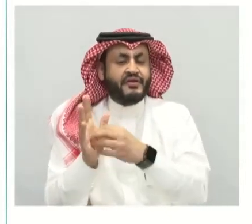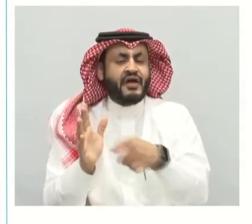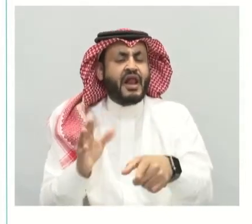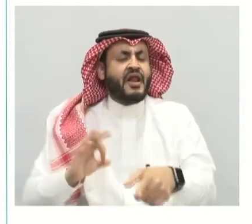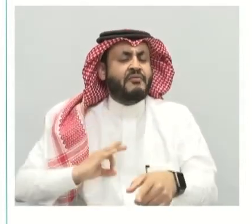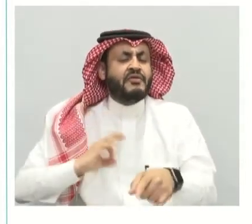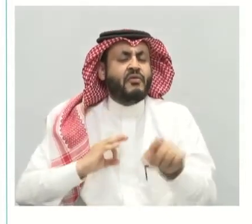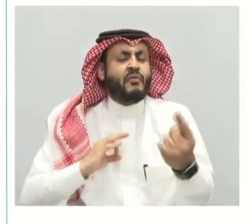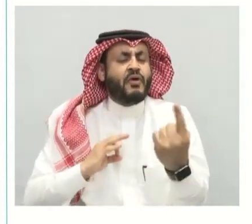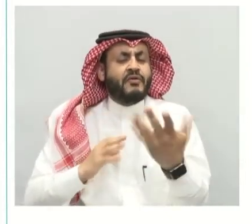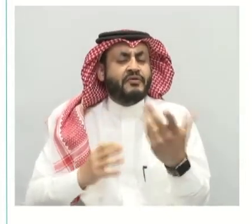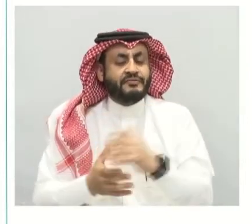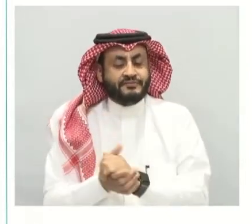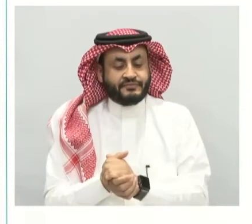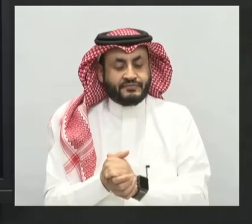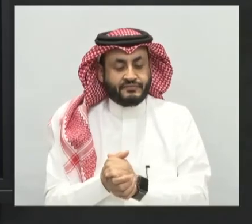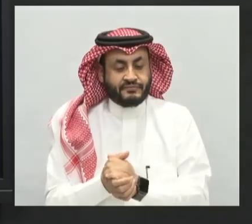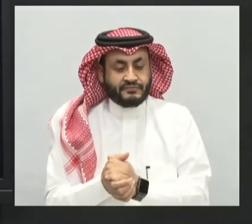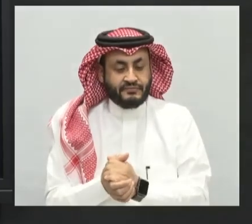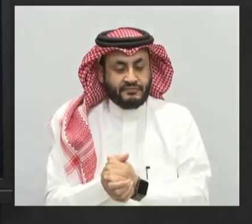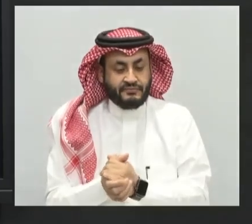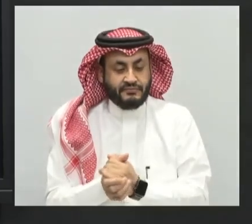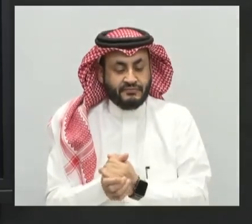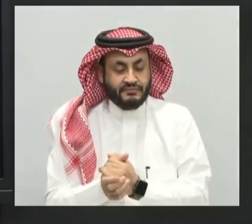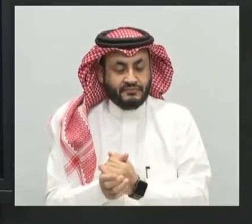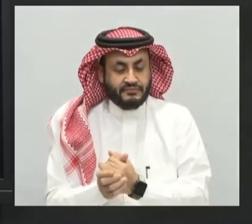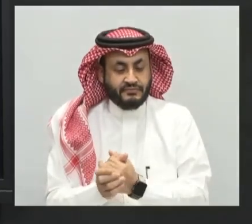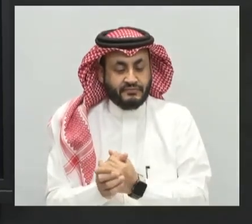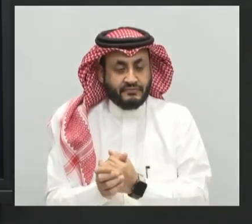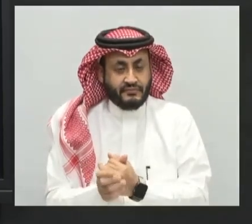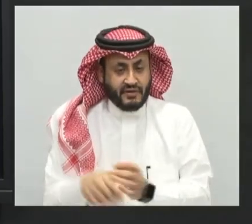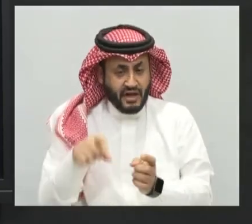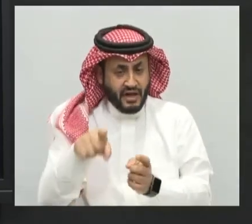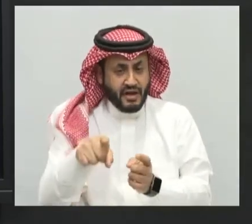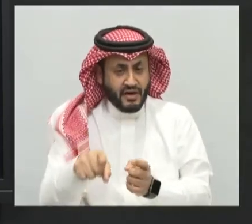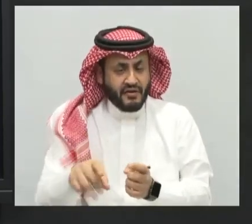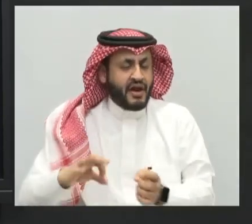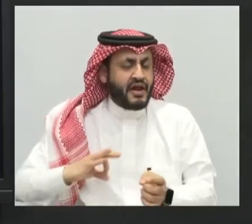the best? These are the places where, that were mentioned in the text. So I asked you about